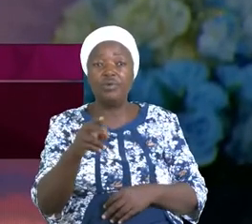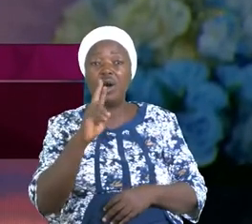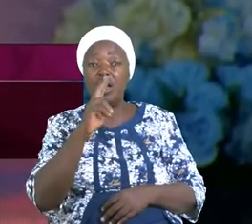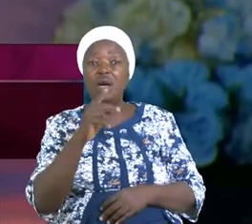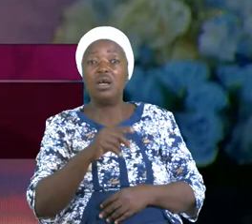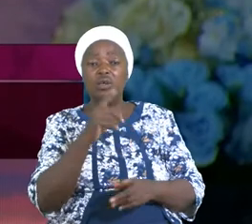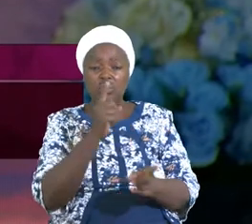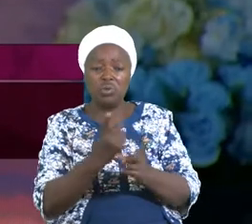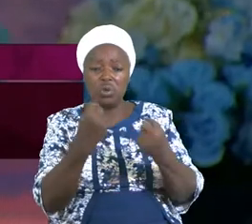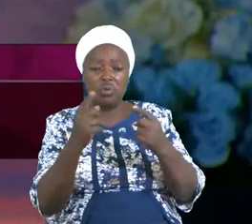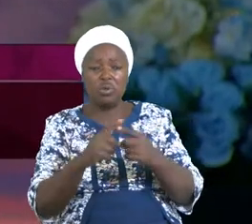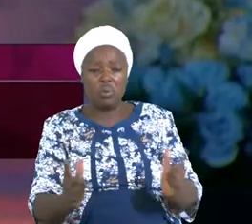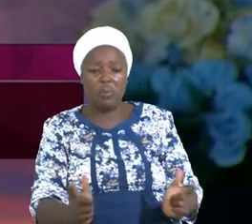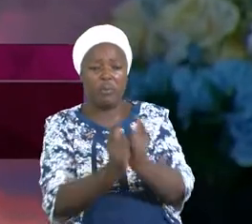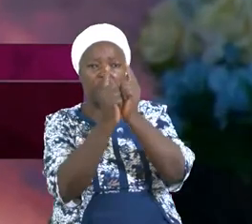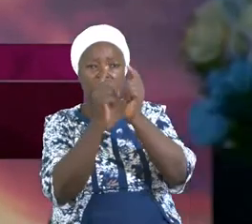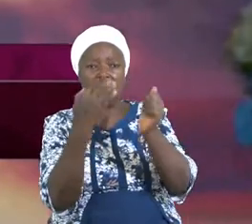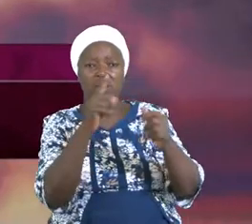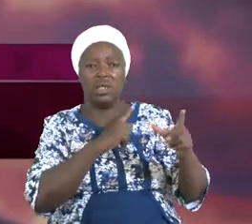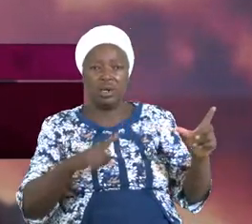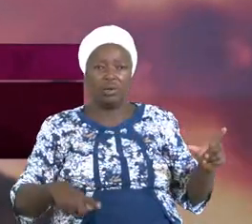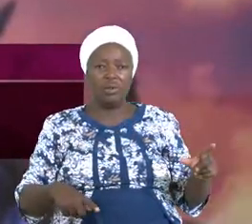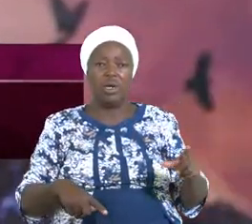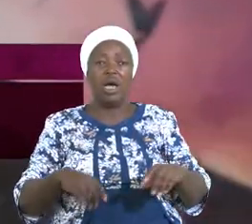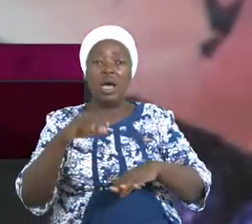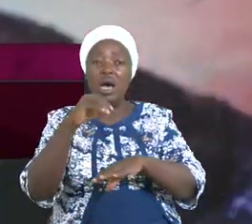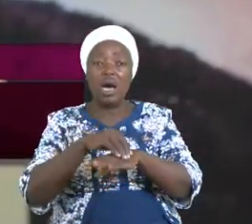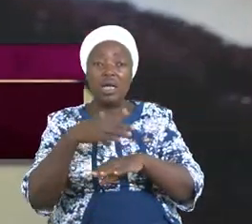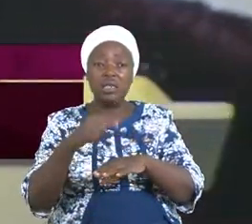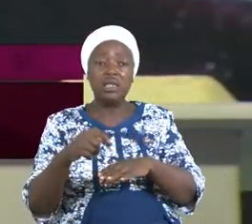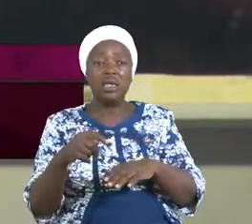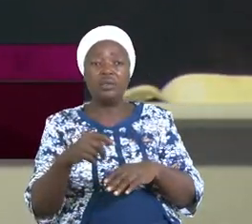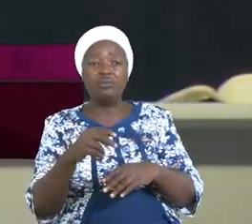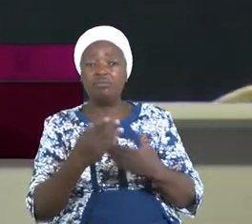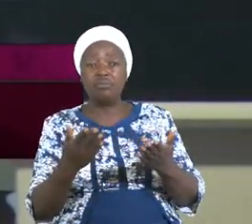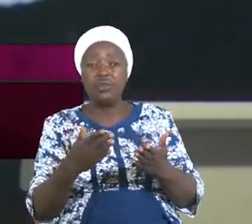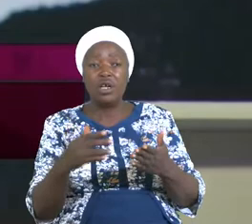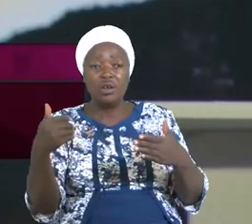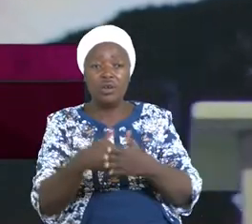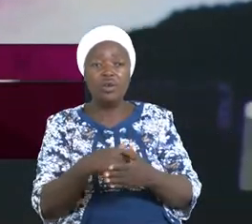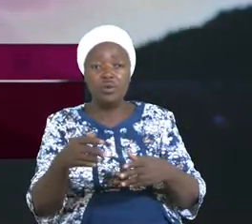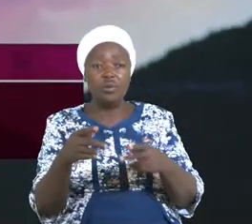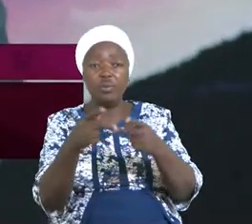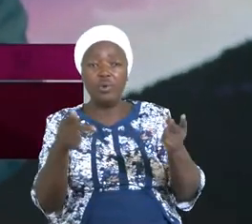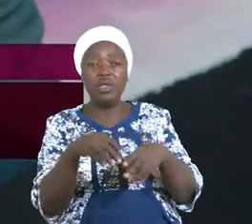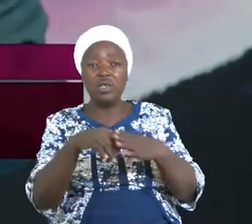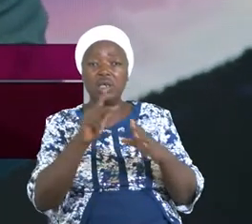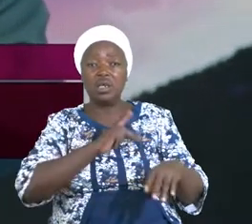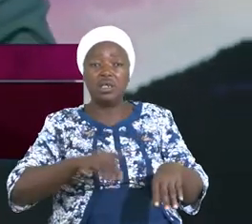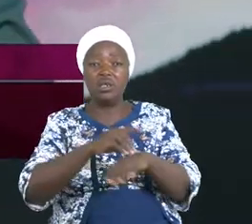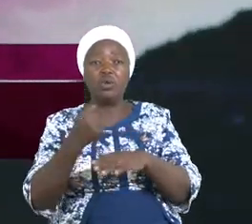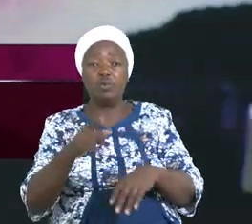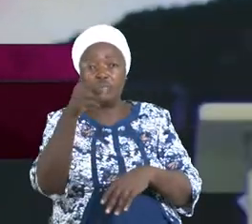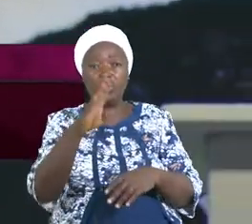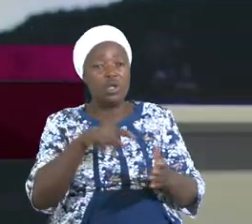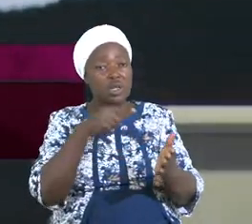Lord at the threshold of the kingdom of God, this is for you.